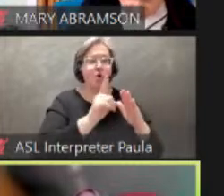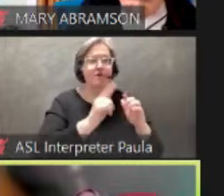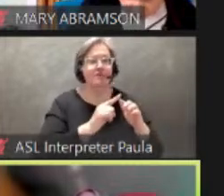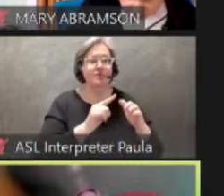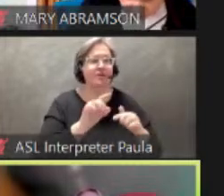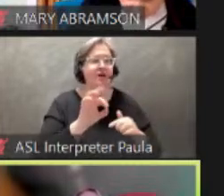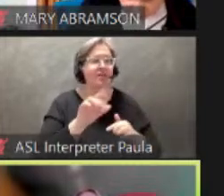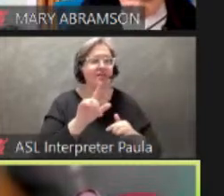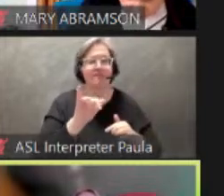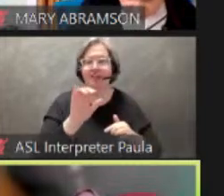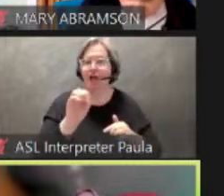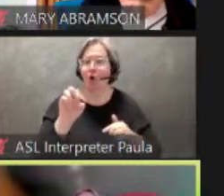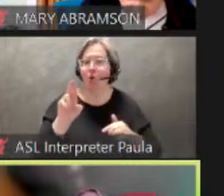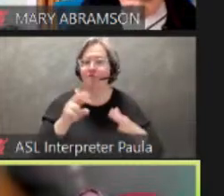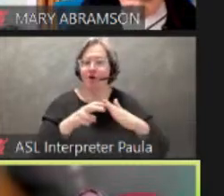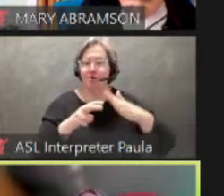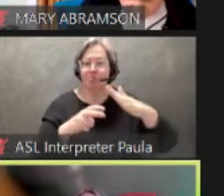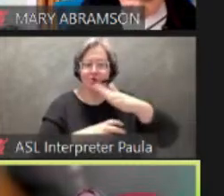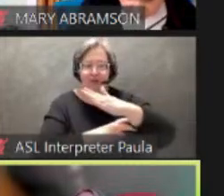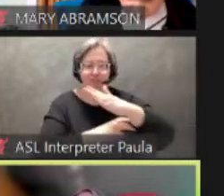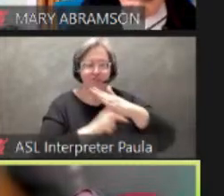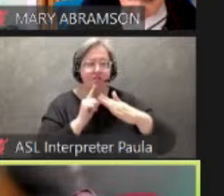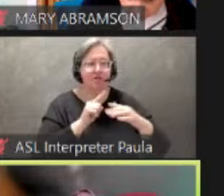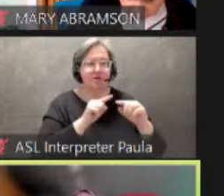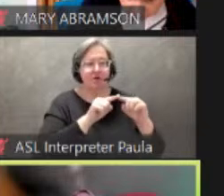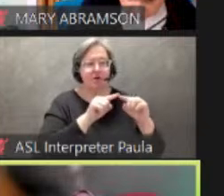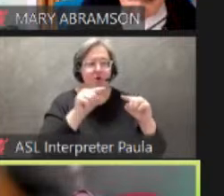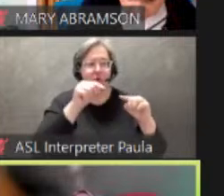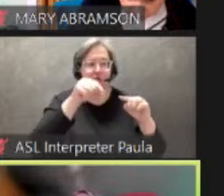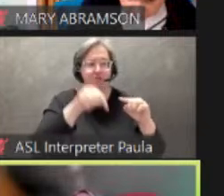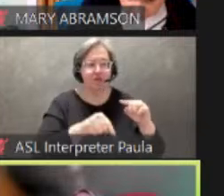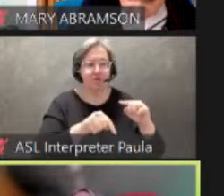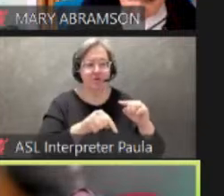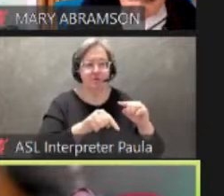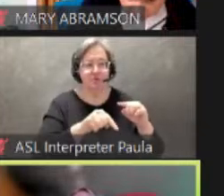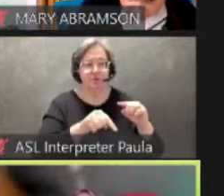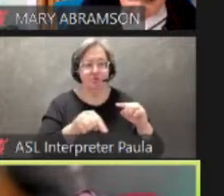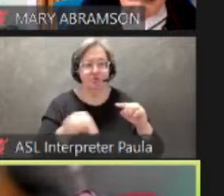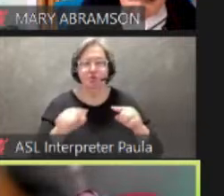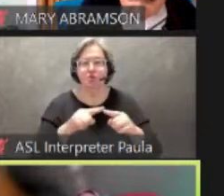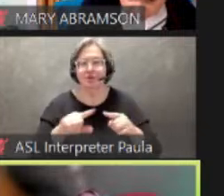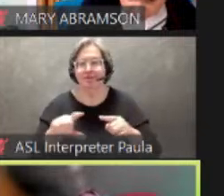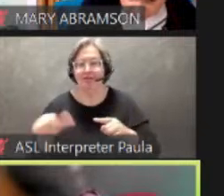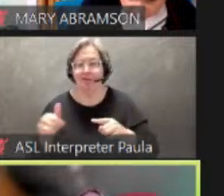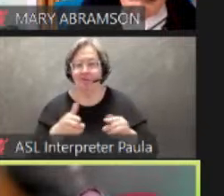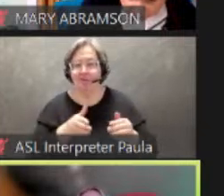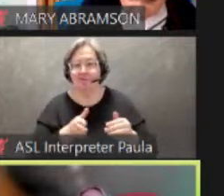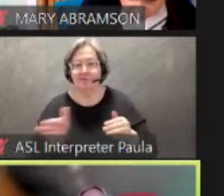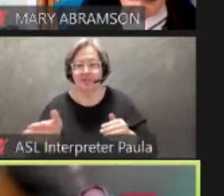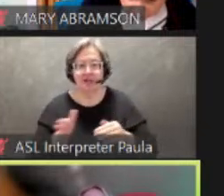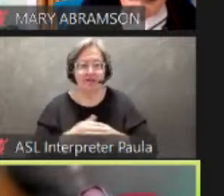flyover bridge and just progress over and then go down another level in that elevator to get to the other side.